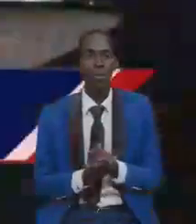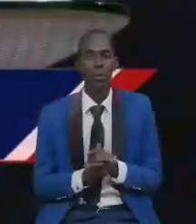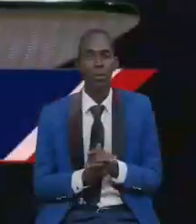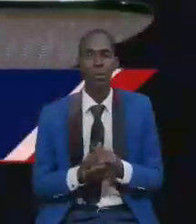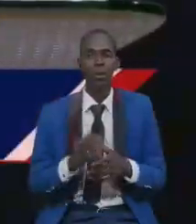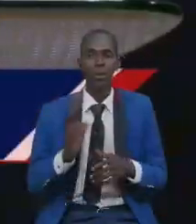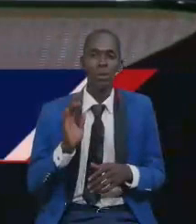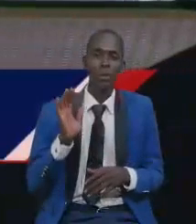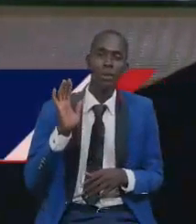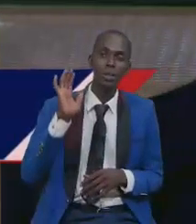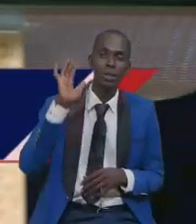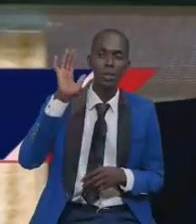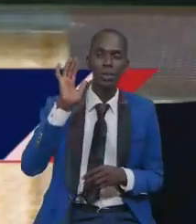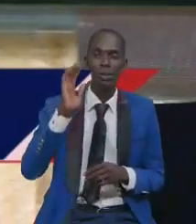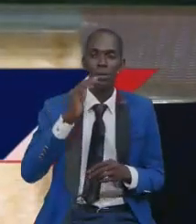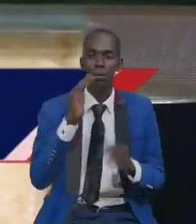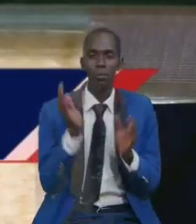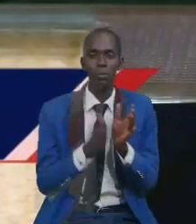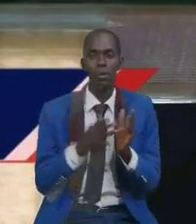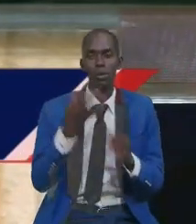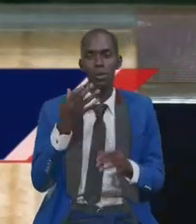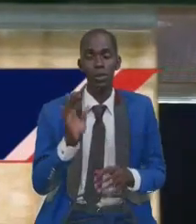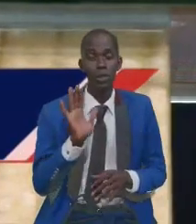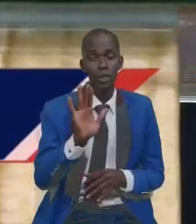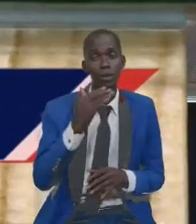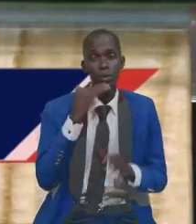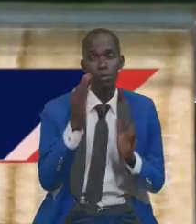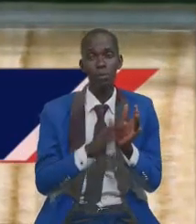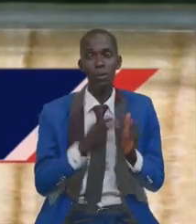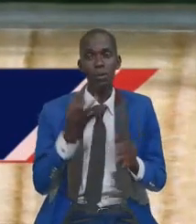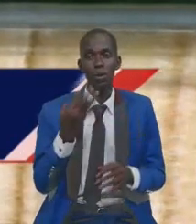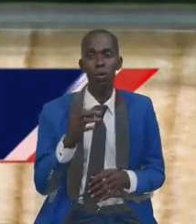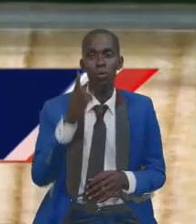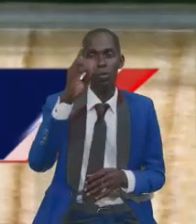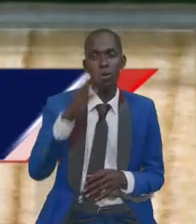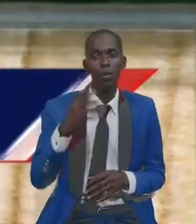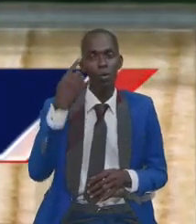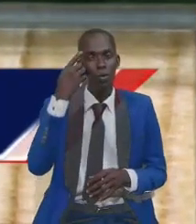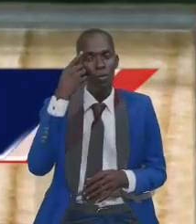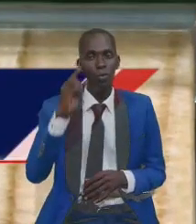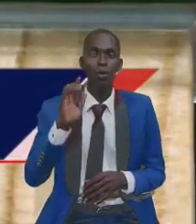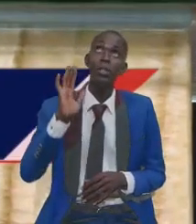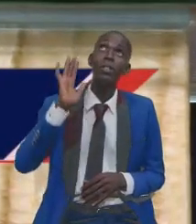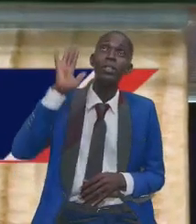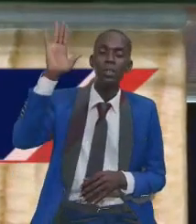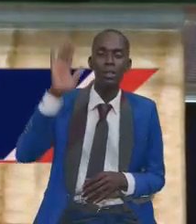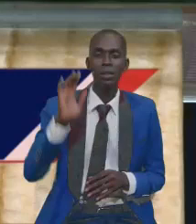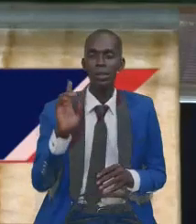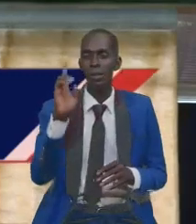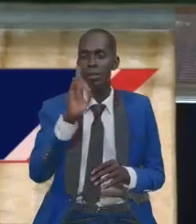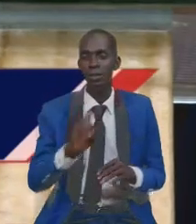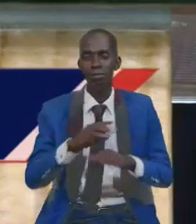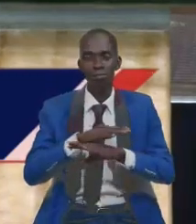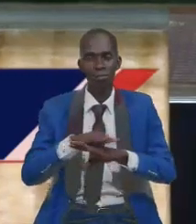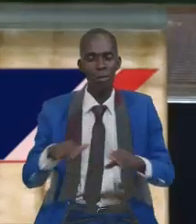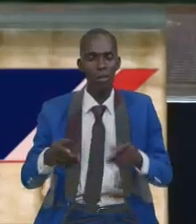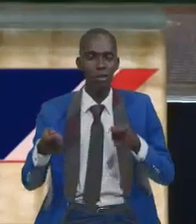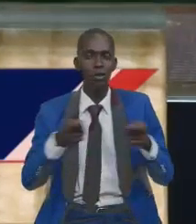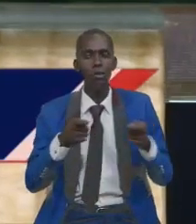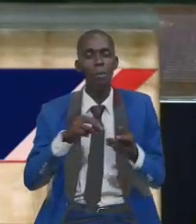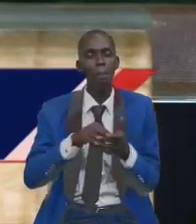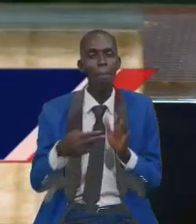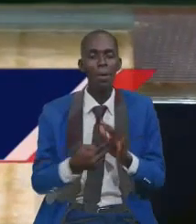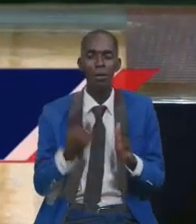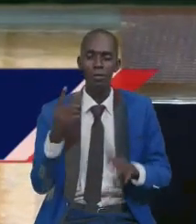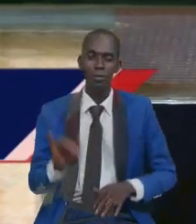his deathless dominion. It says the dominion of God is forever and ever. It